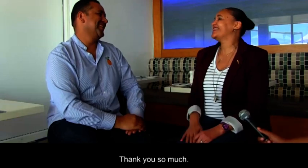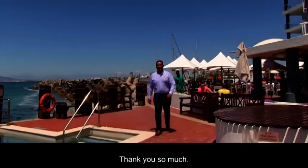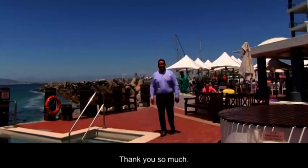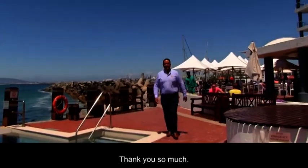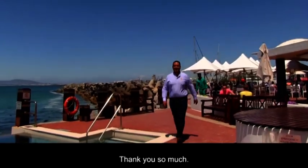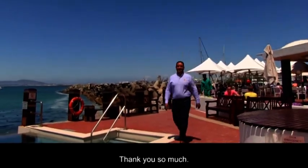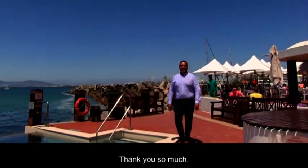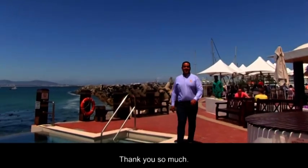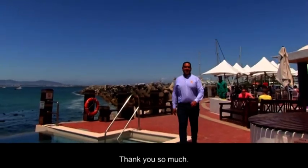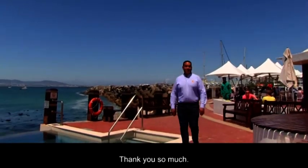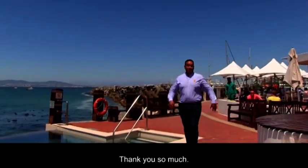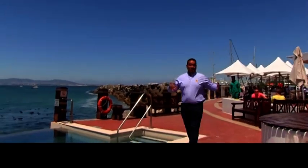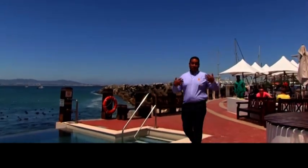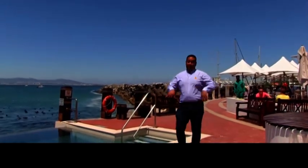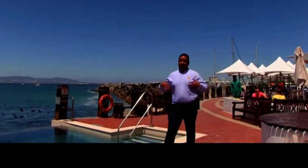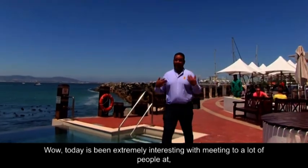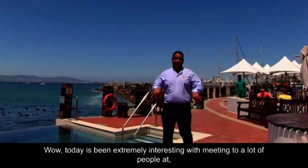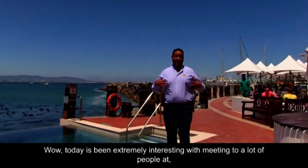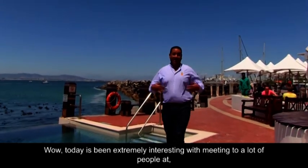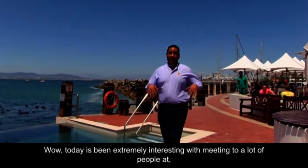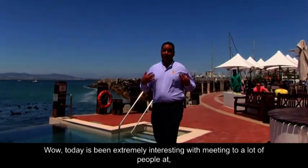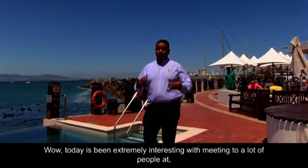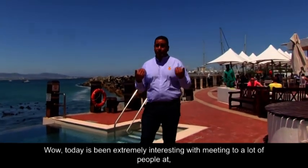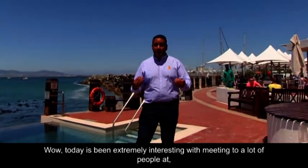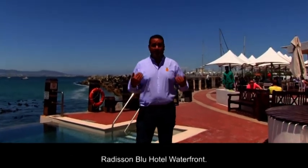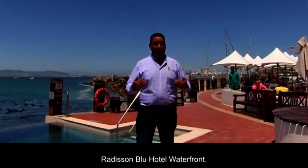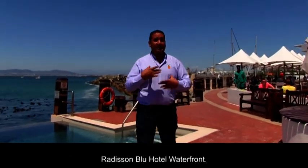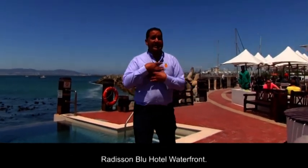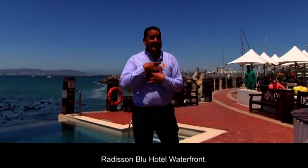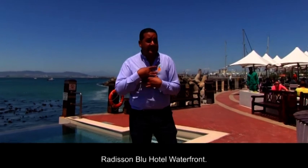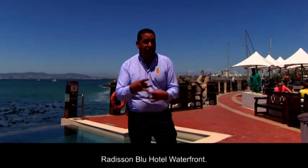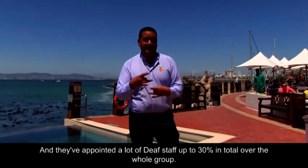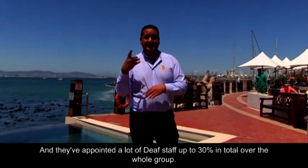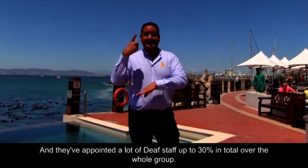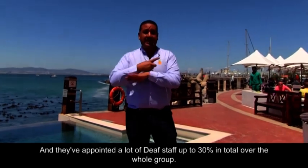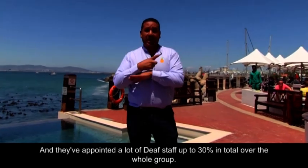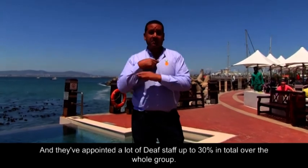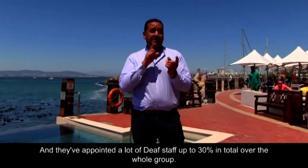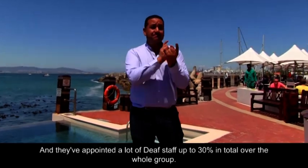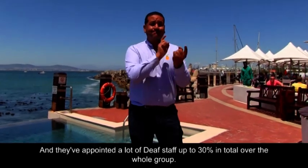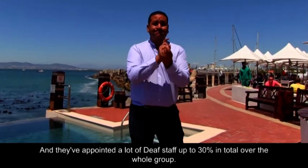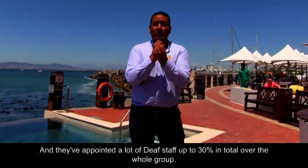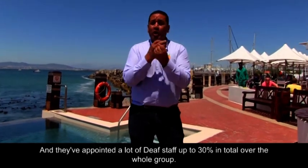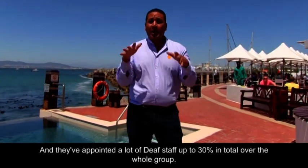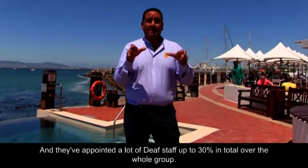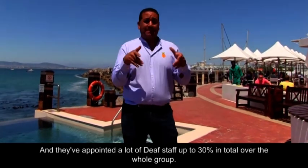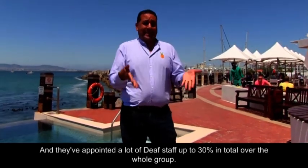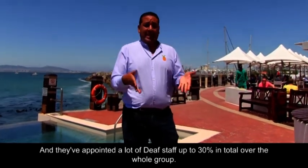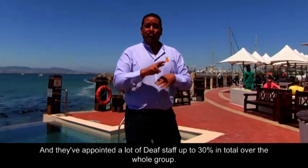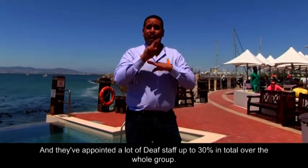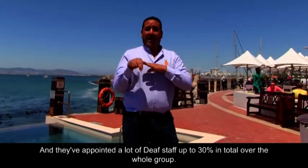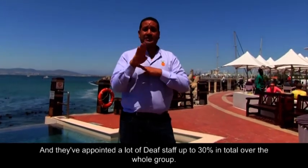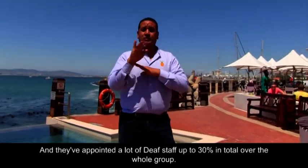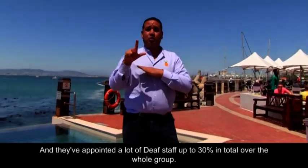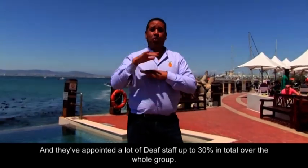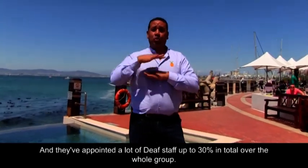Wow, today has been extremely interesting. We've met with a lot of people here at Radisson Blu Town Waterfront. And they've